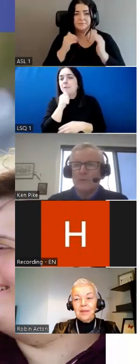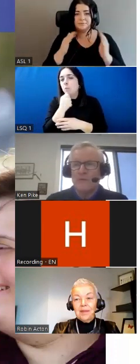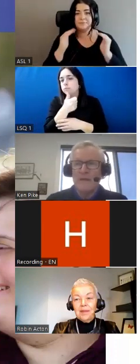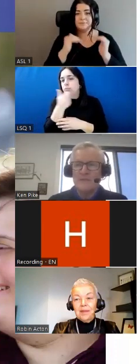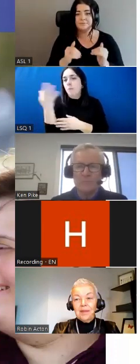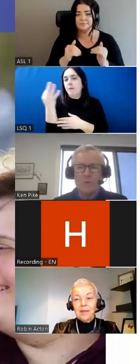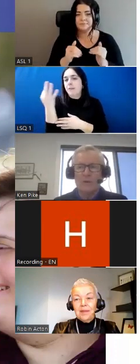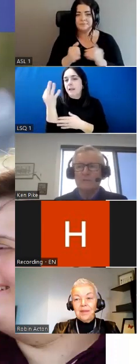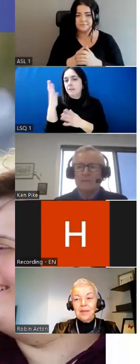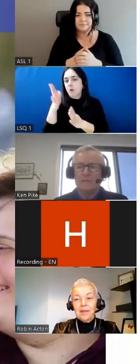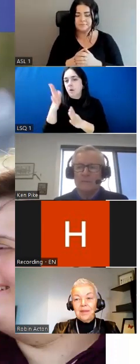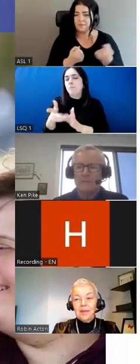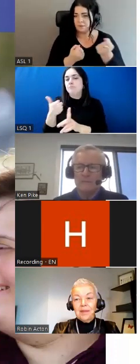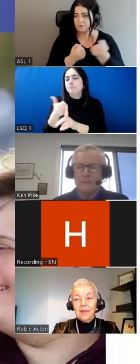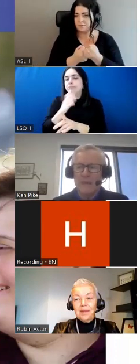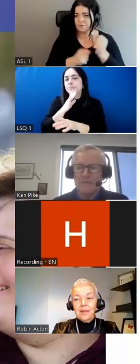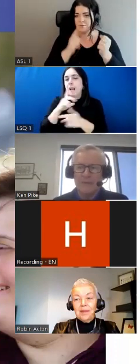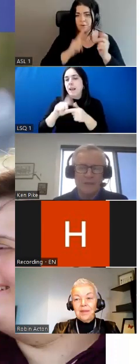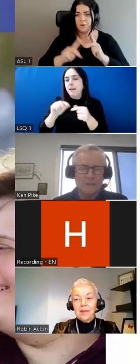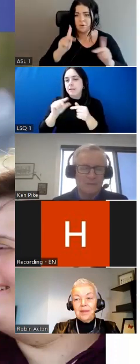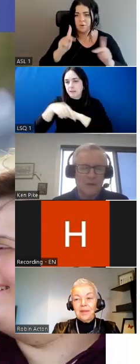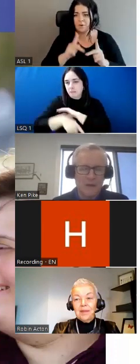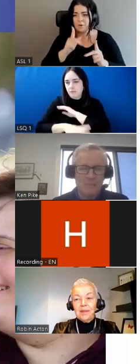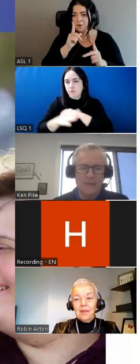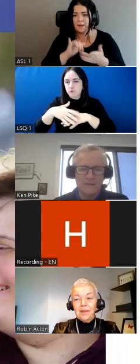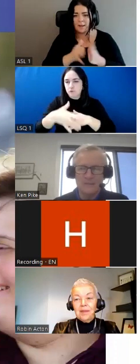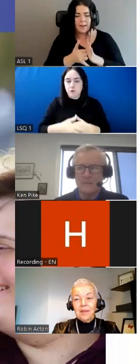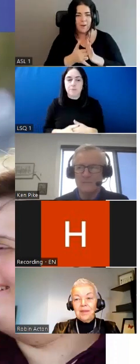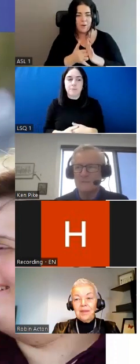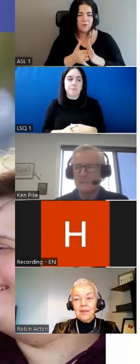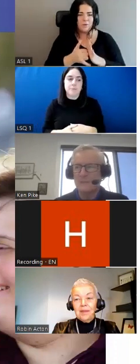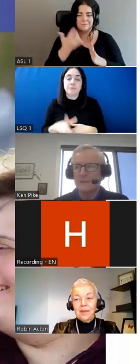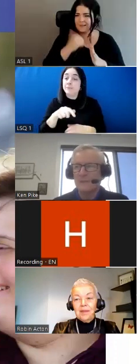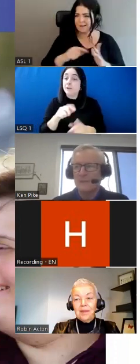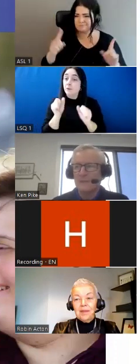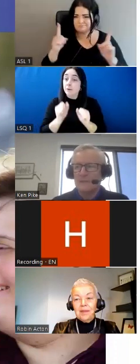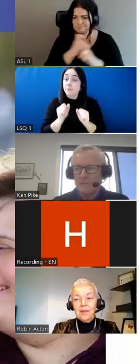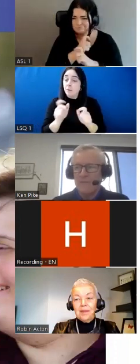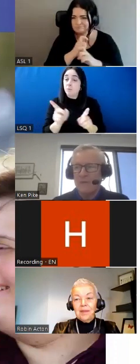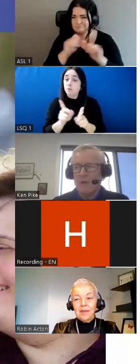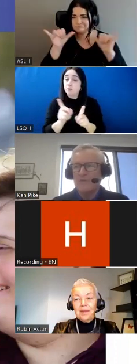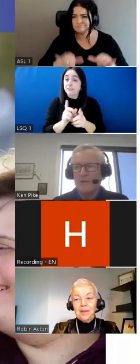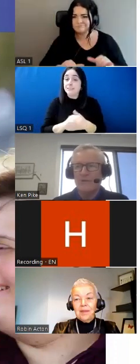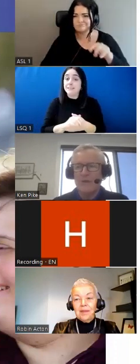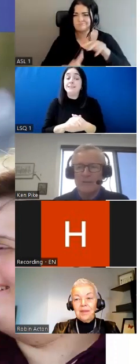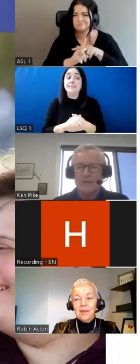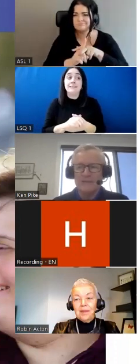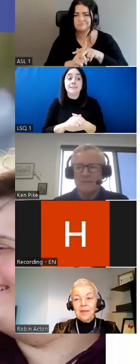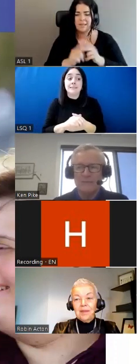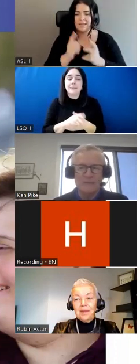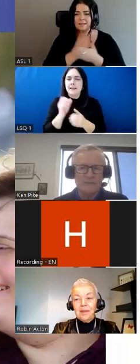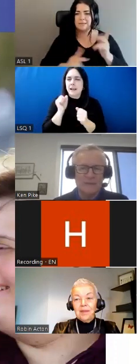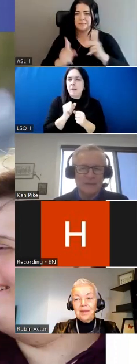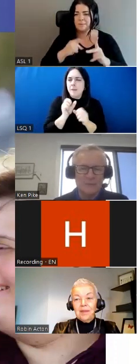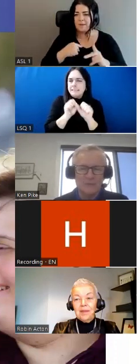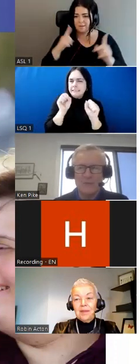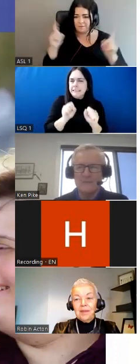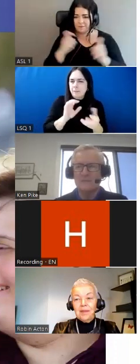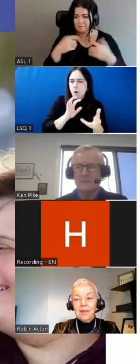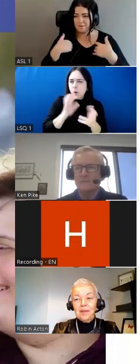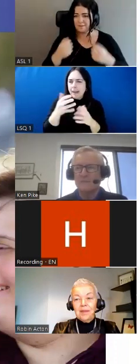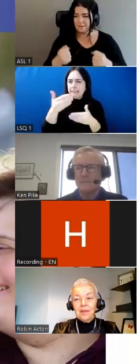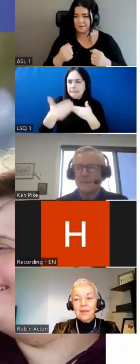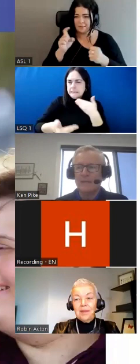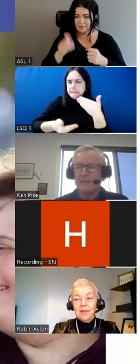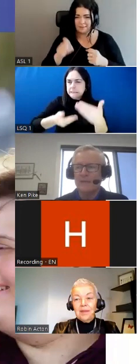to provide support for people to navigate complex systems. Some people also have complex health needs they need to